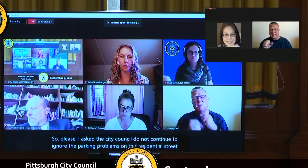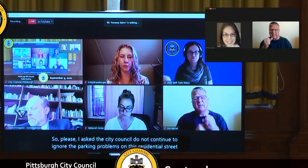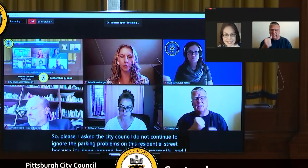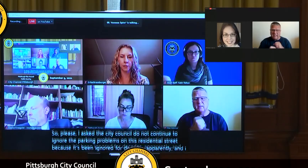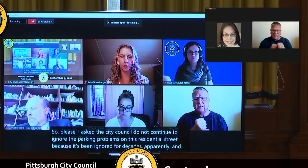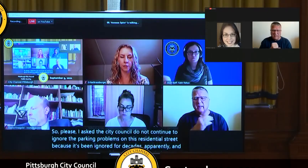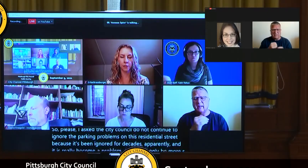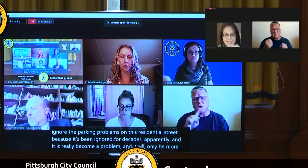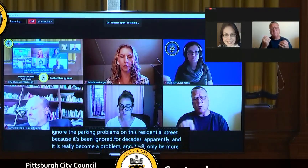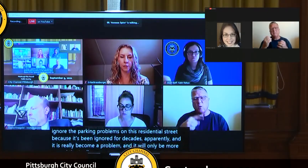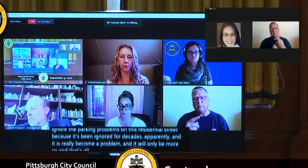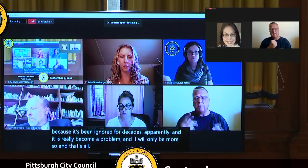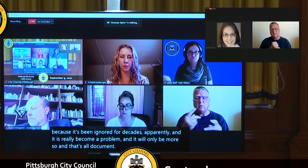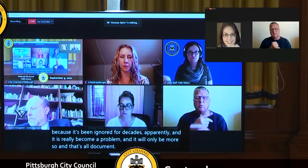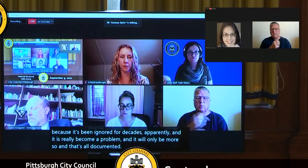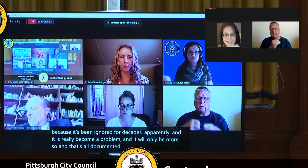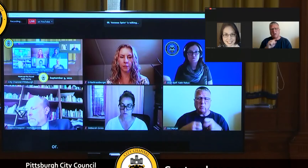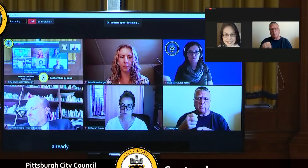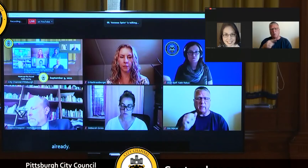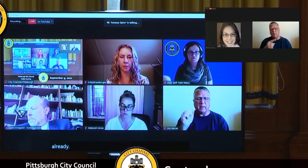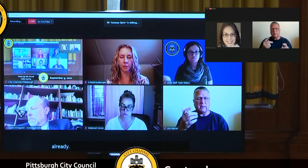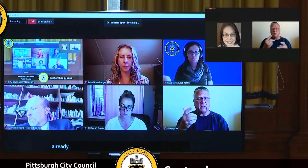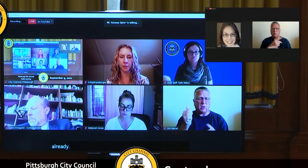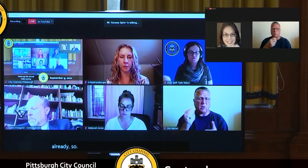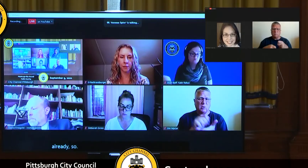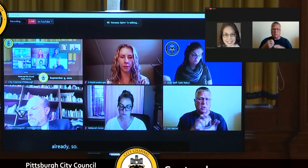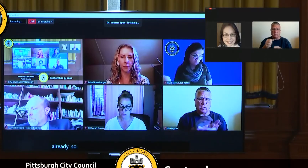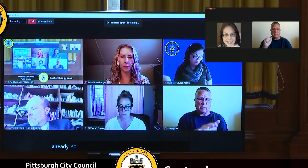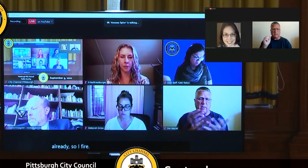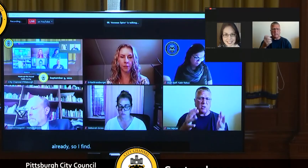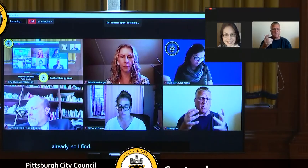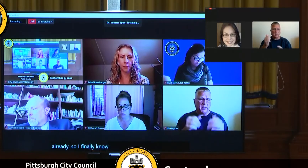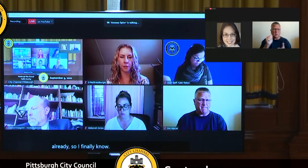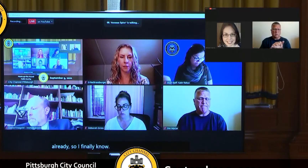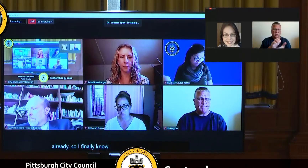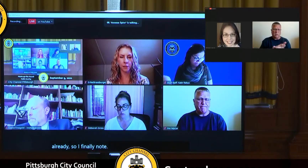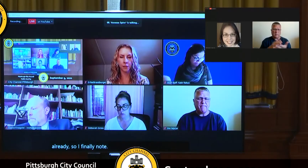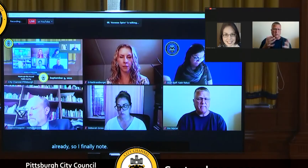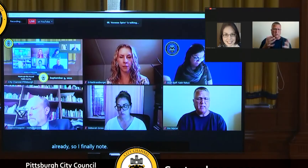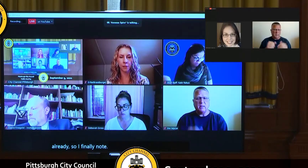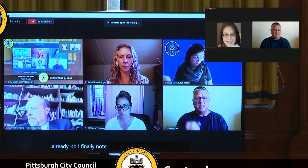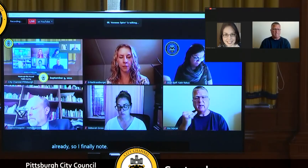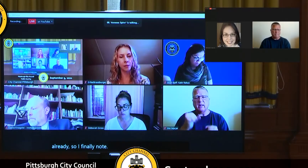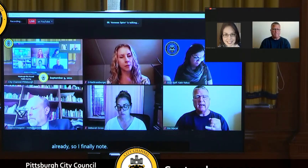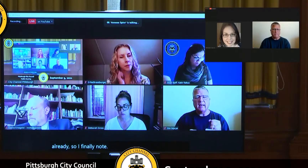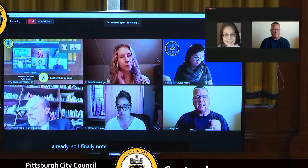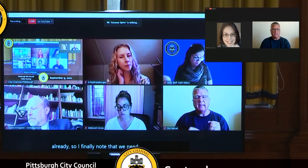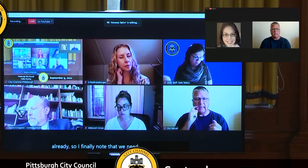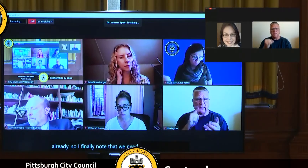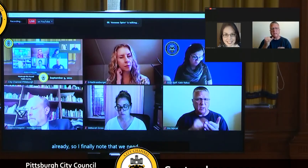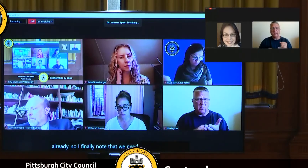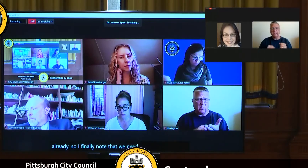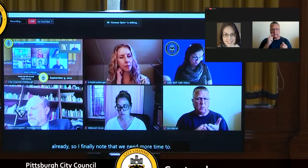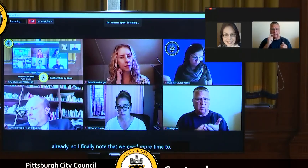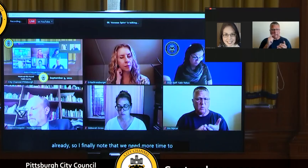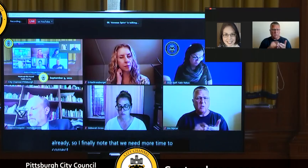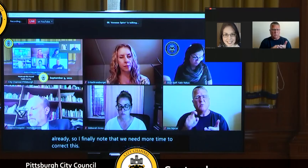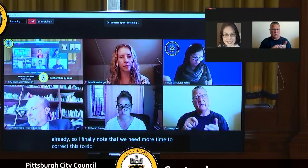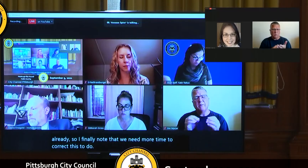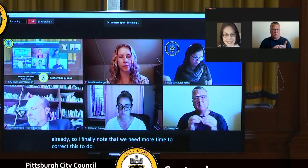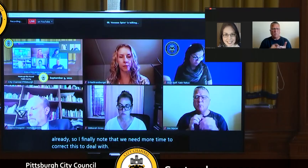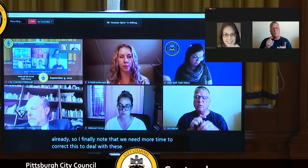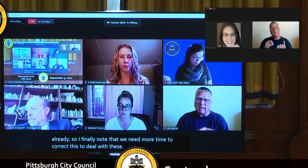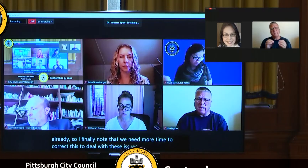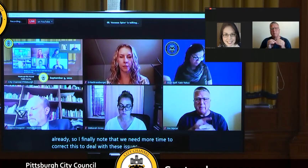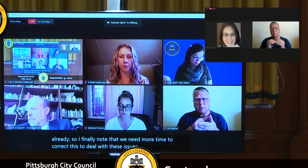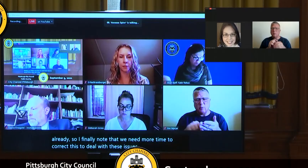and that's all documented already. So I finally note that we need more time to correct this, to deal with these